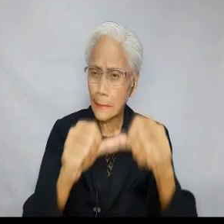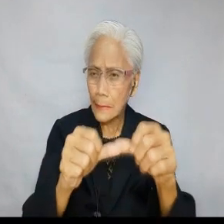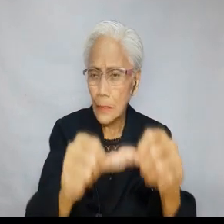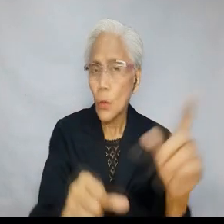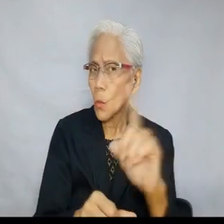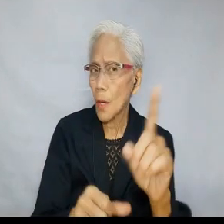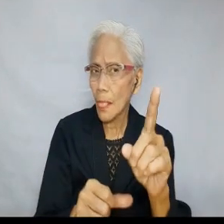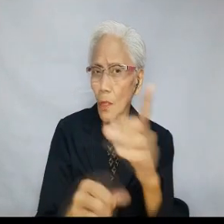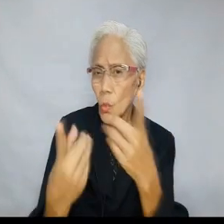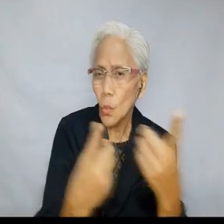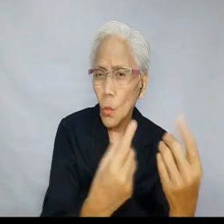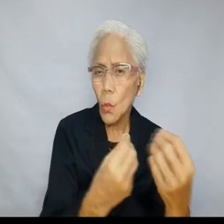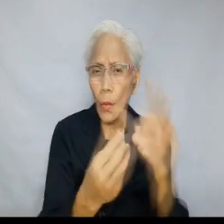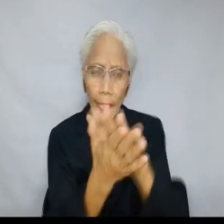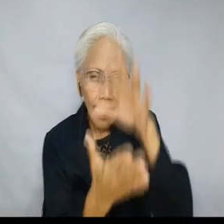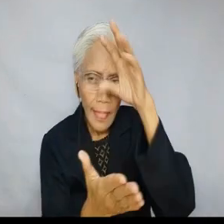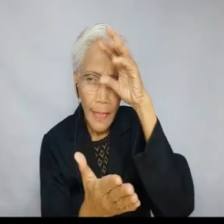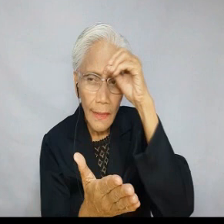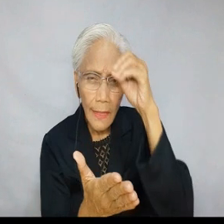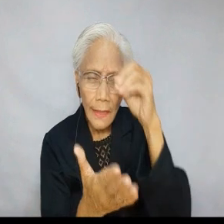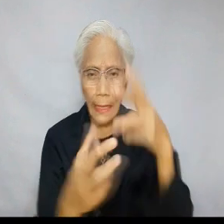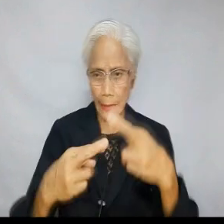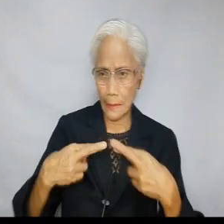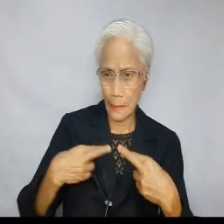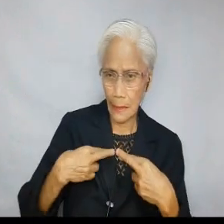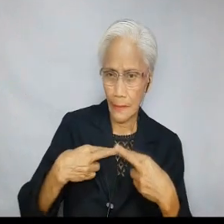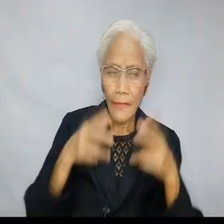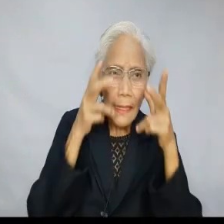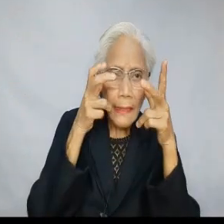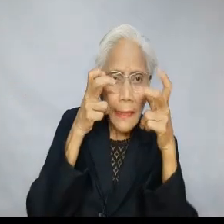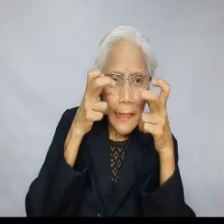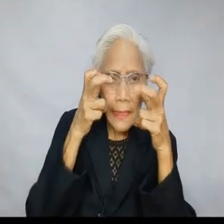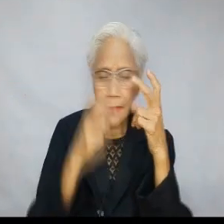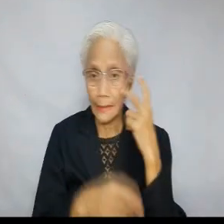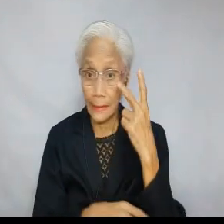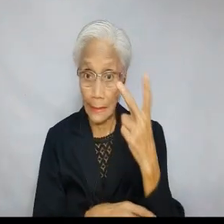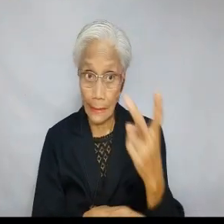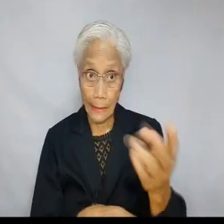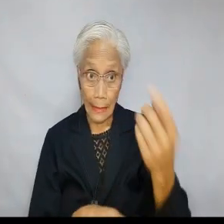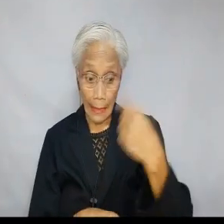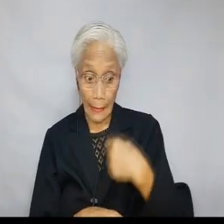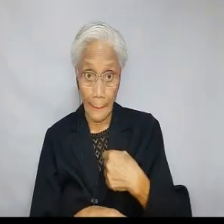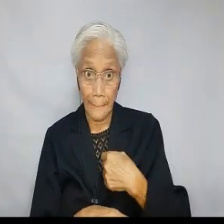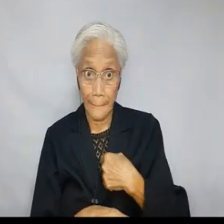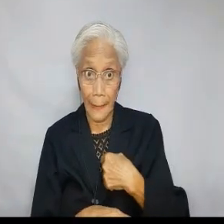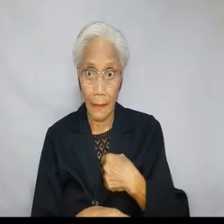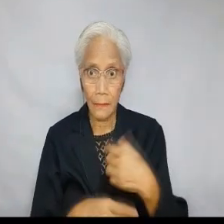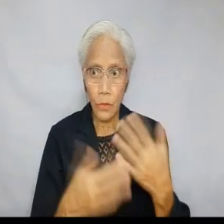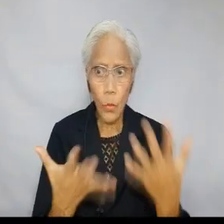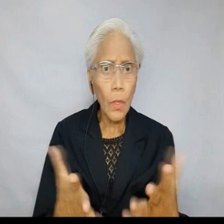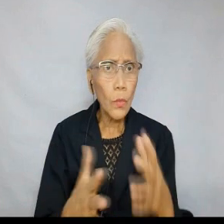Keep on doing what you have learned and received and heard and seen in